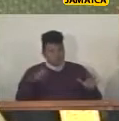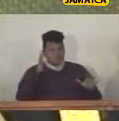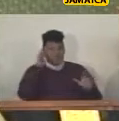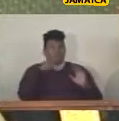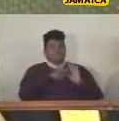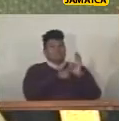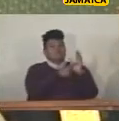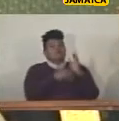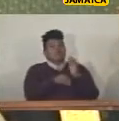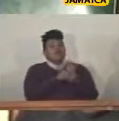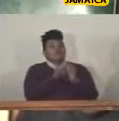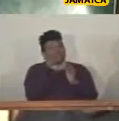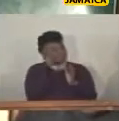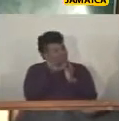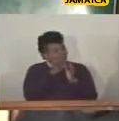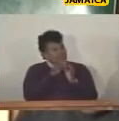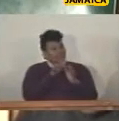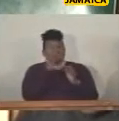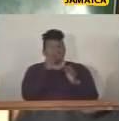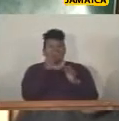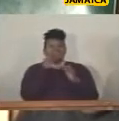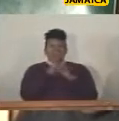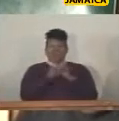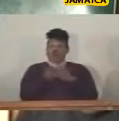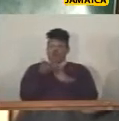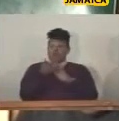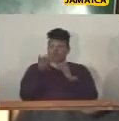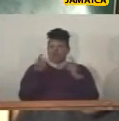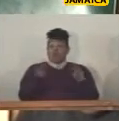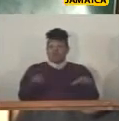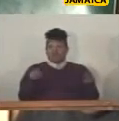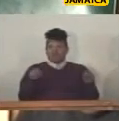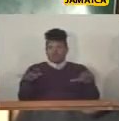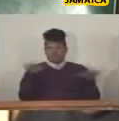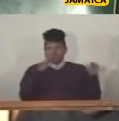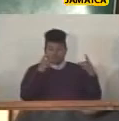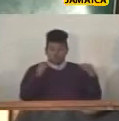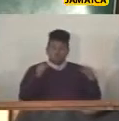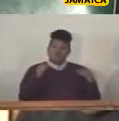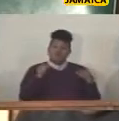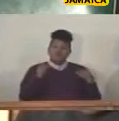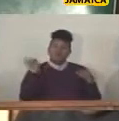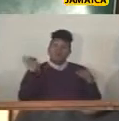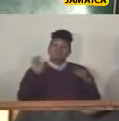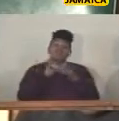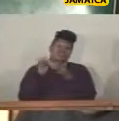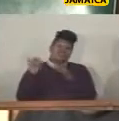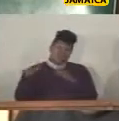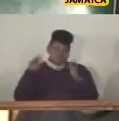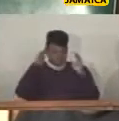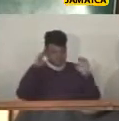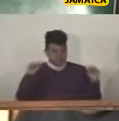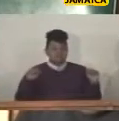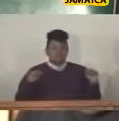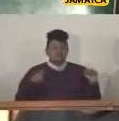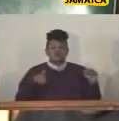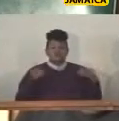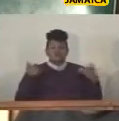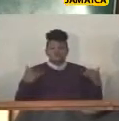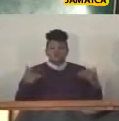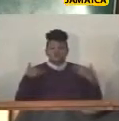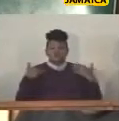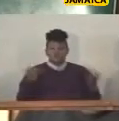to curtail and to cauterize the spike in violence, and that has in fact occurred